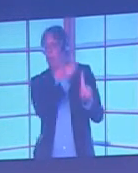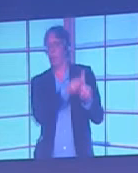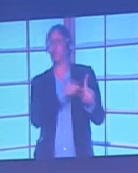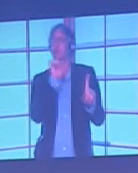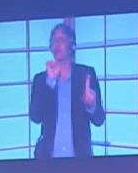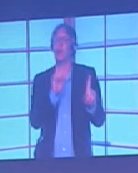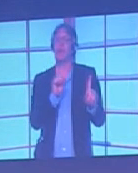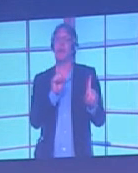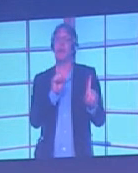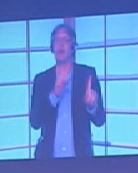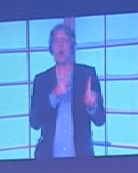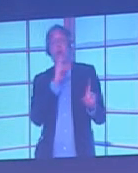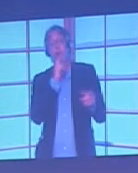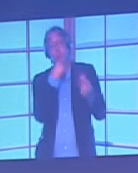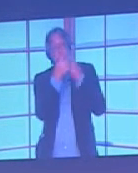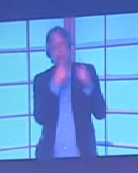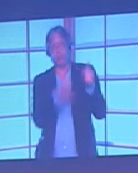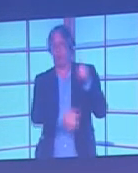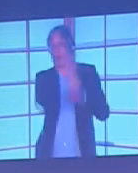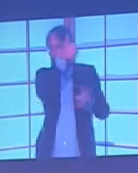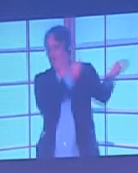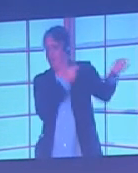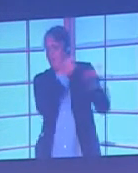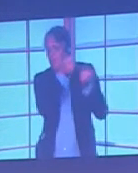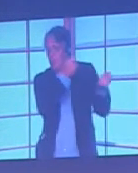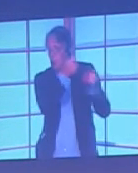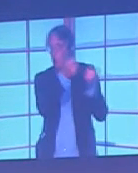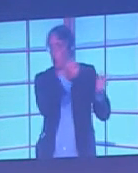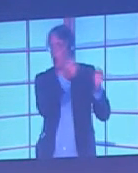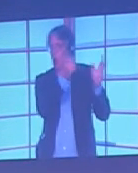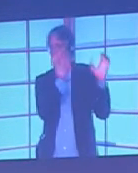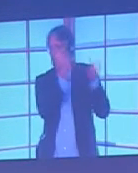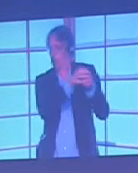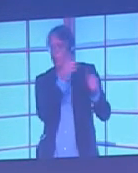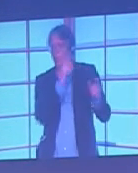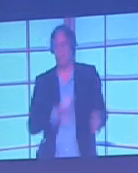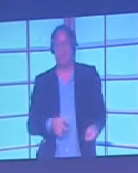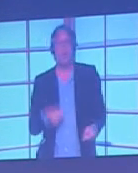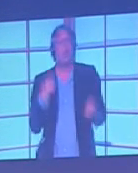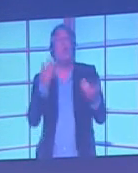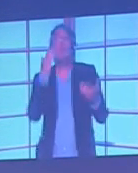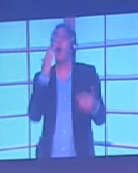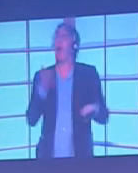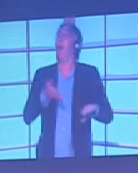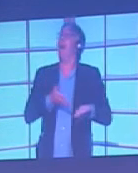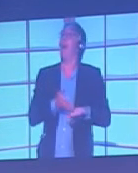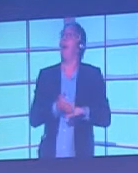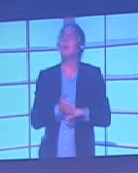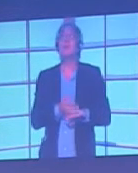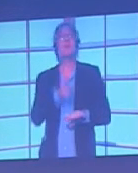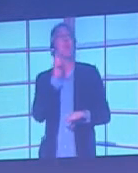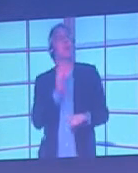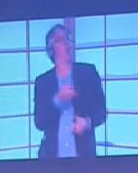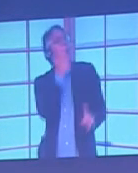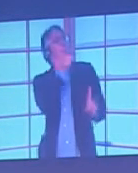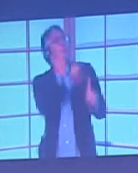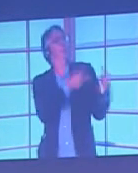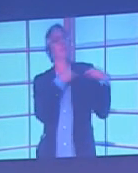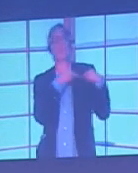the directors of the club, with everybody in between, because as we know, access has to be integrated through